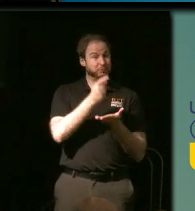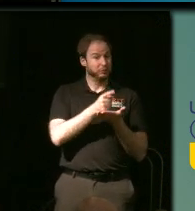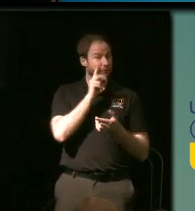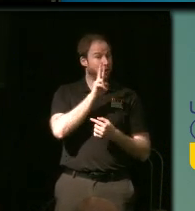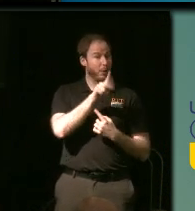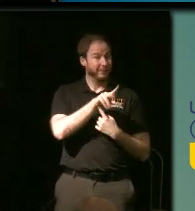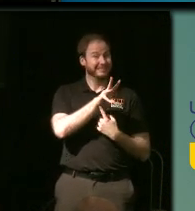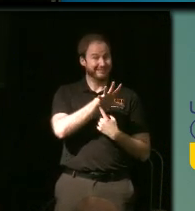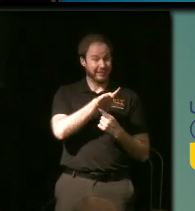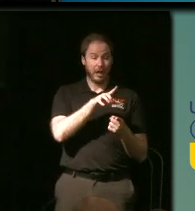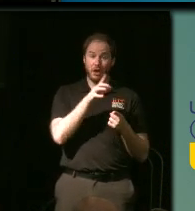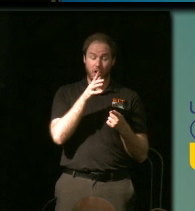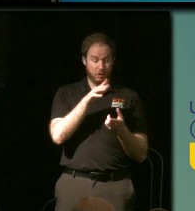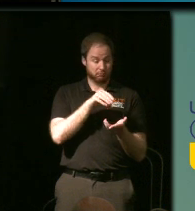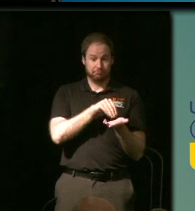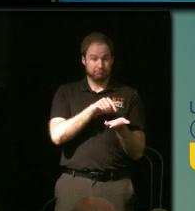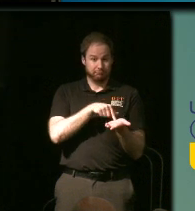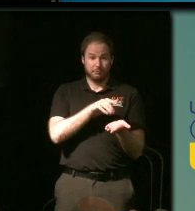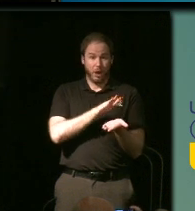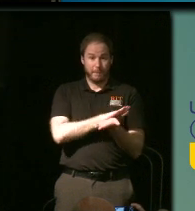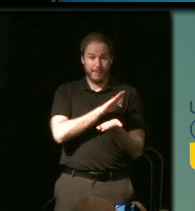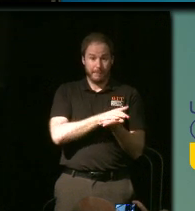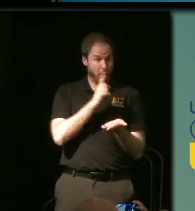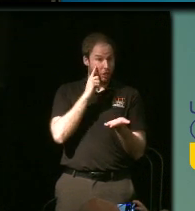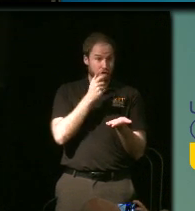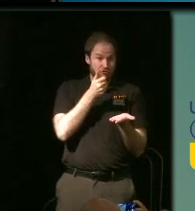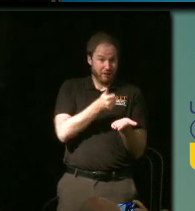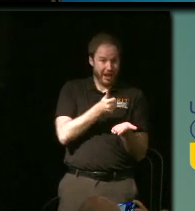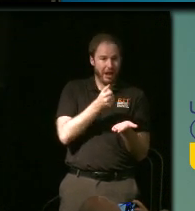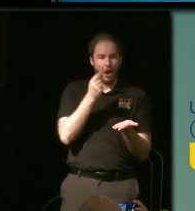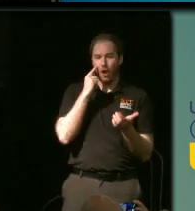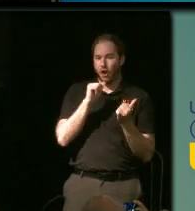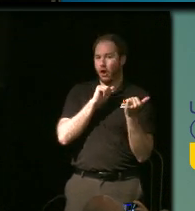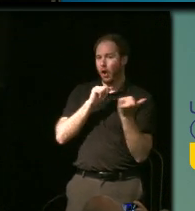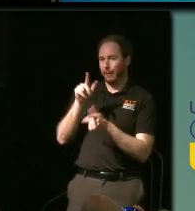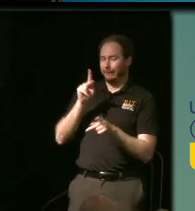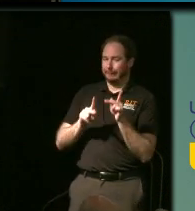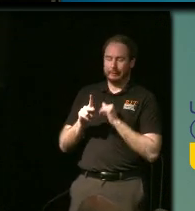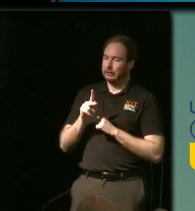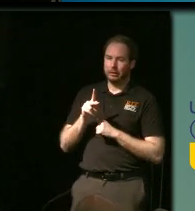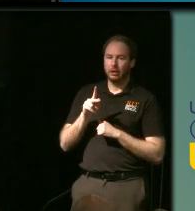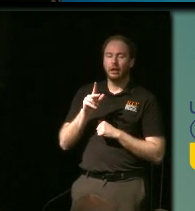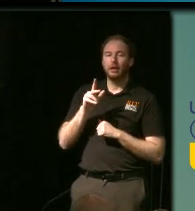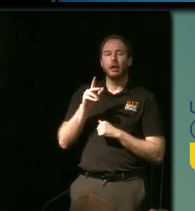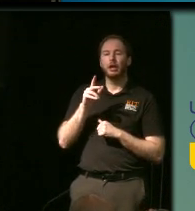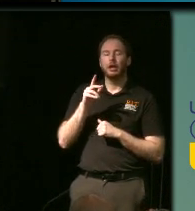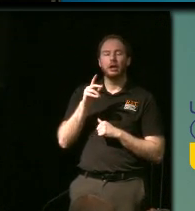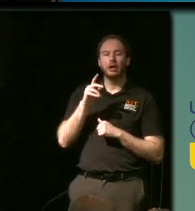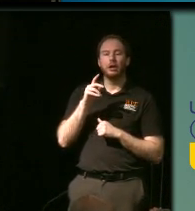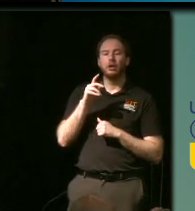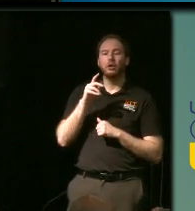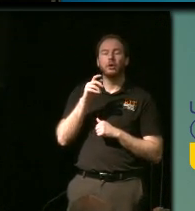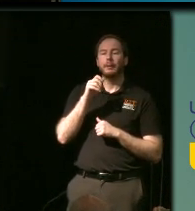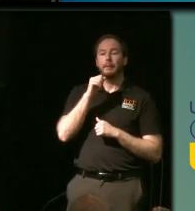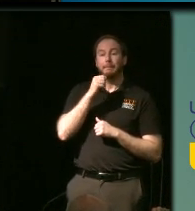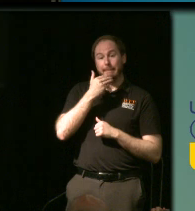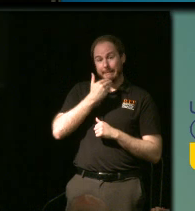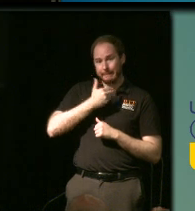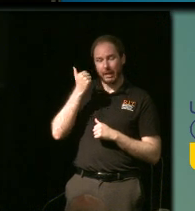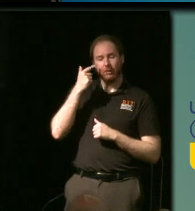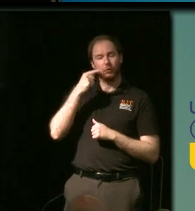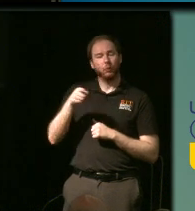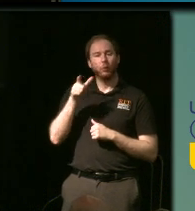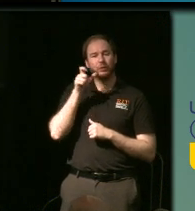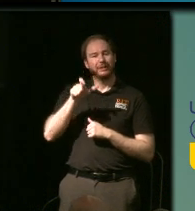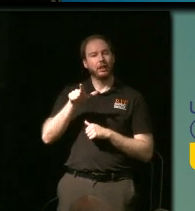RP65, looked great. Didn't work in everybody, but for those where it worked best in low